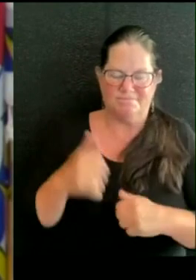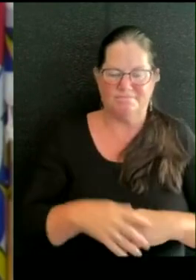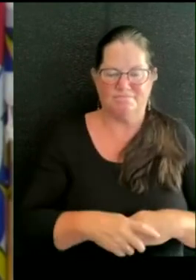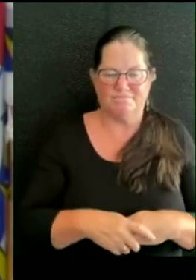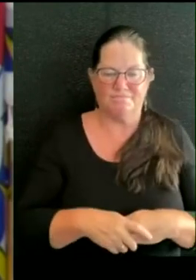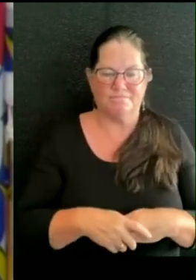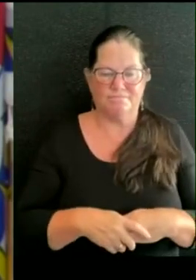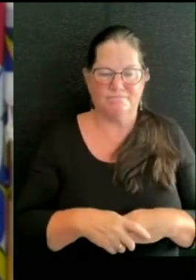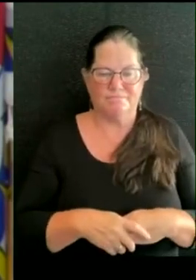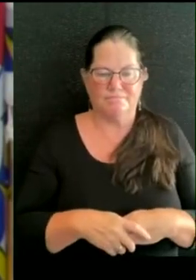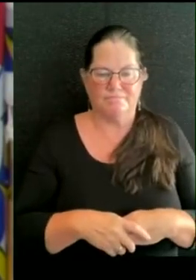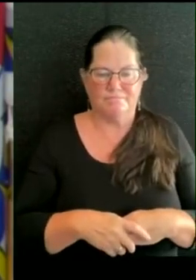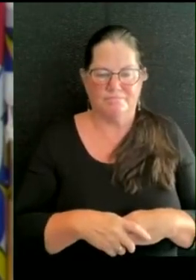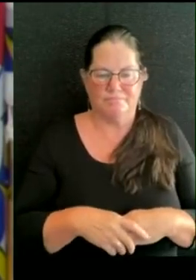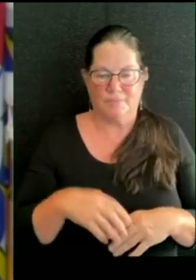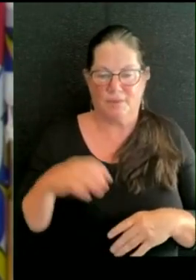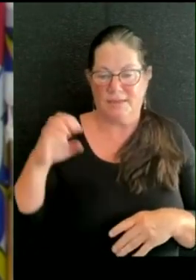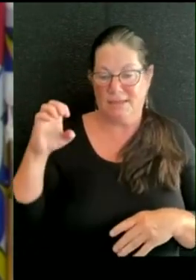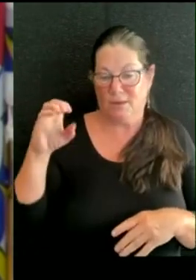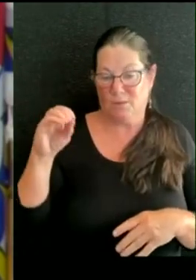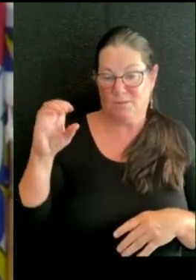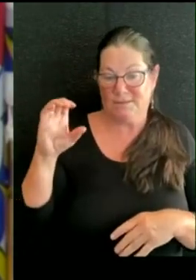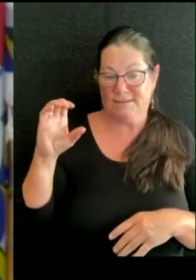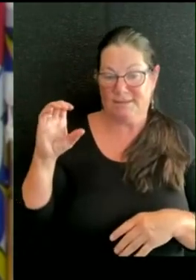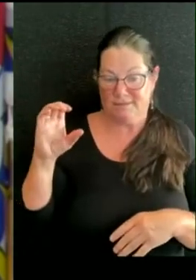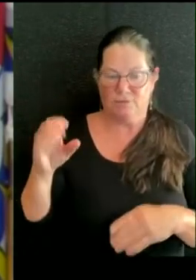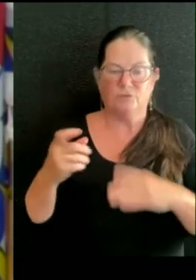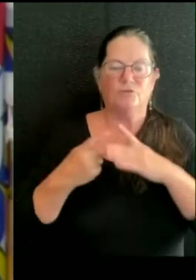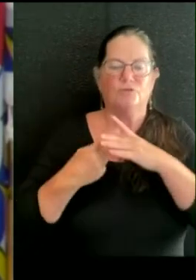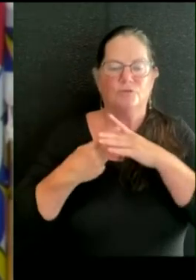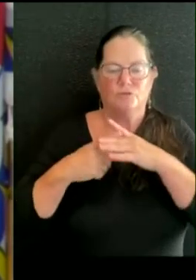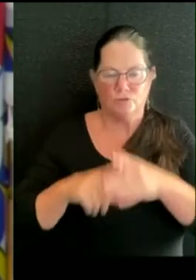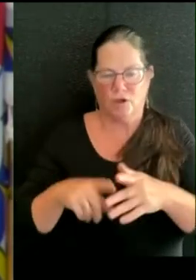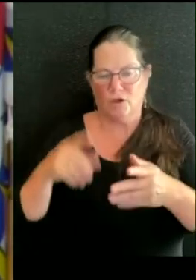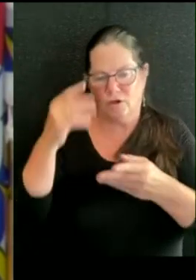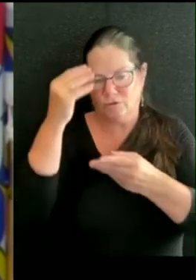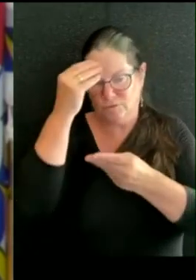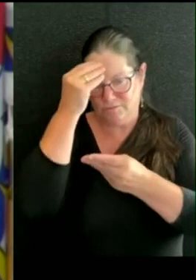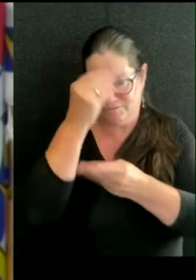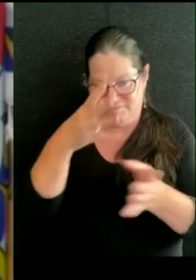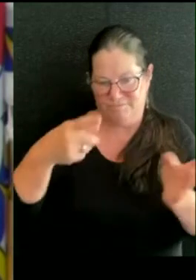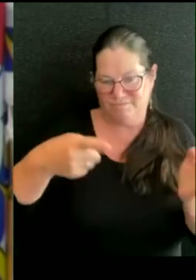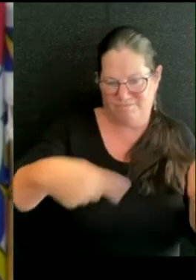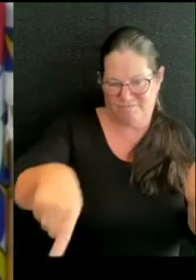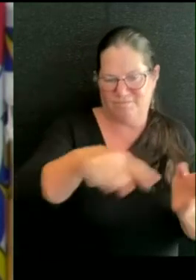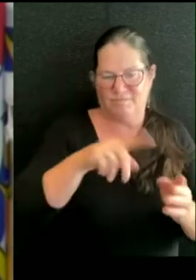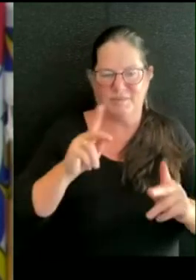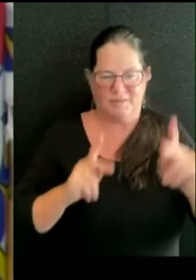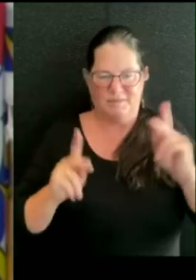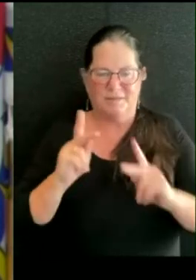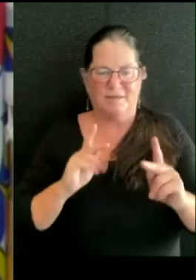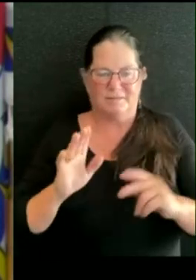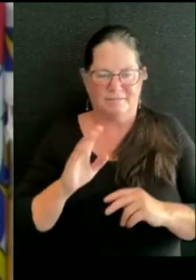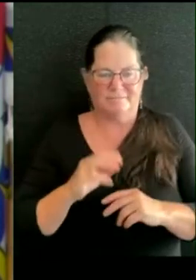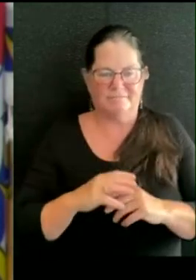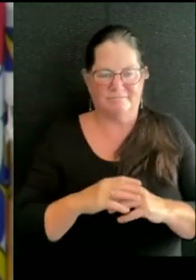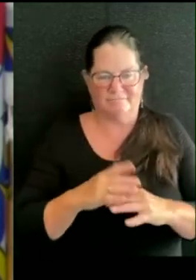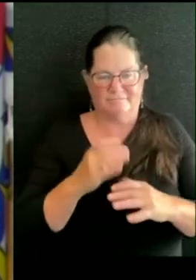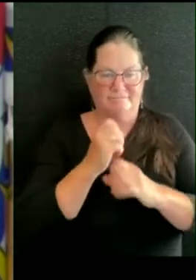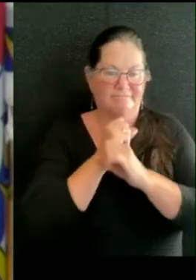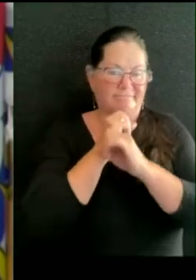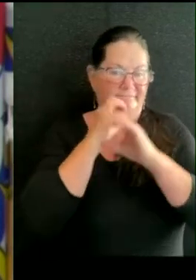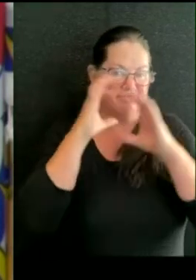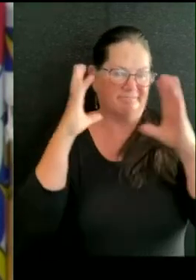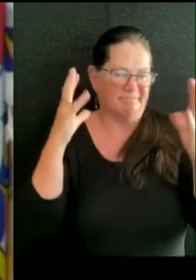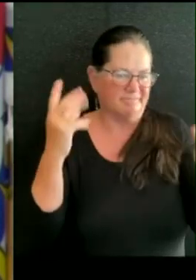begin to work on sharing some of those longer timelines to give people a better sense of what they're looking at. The best thing